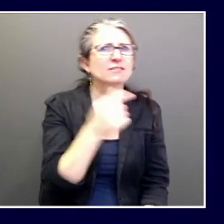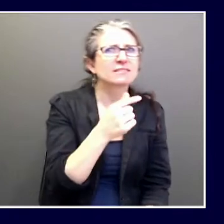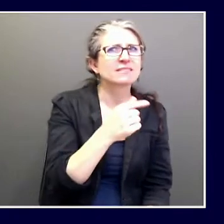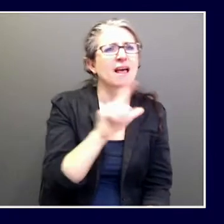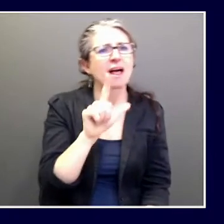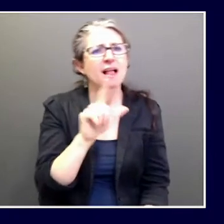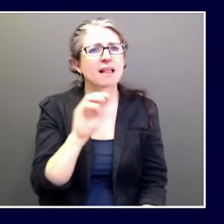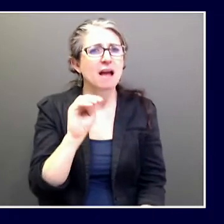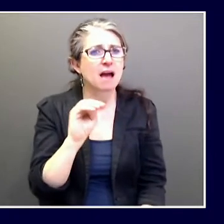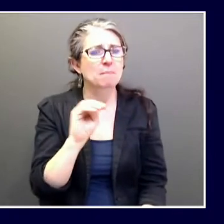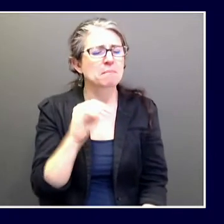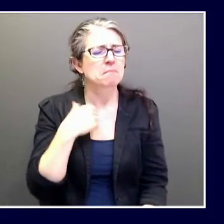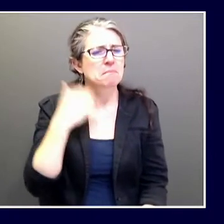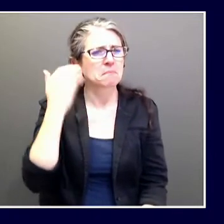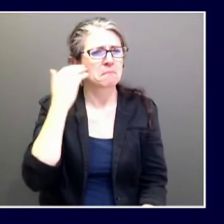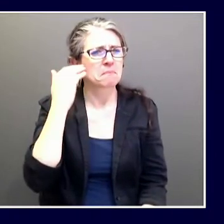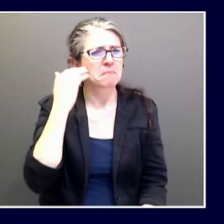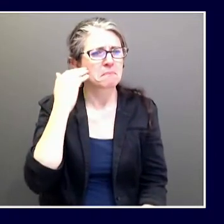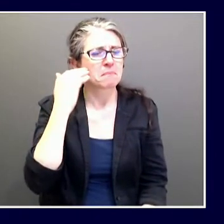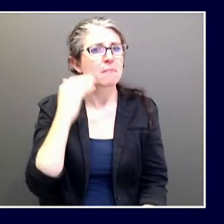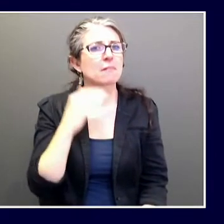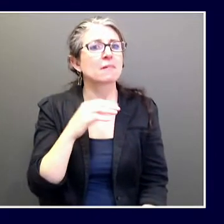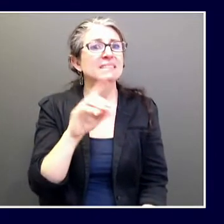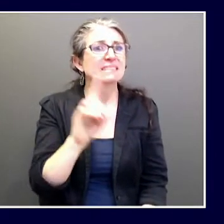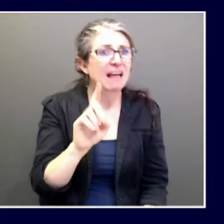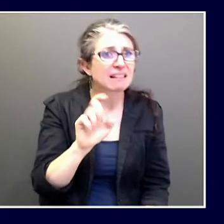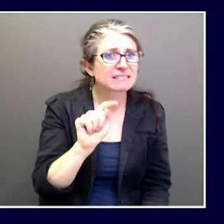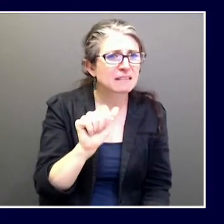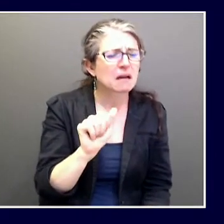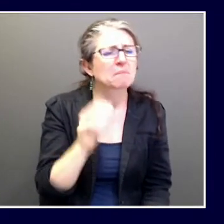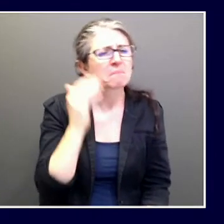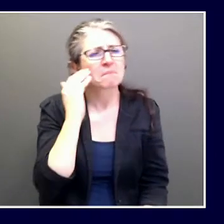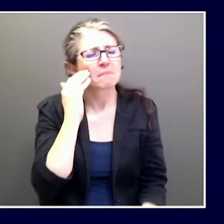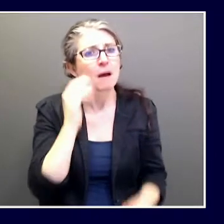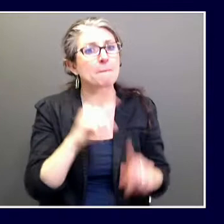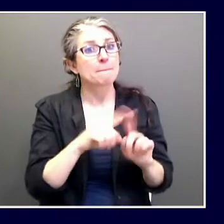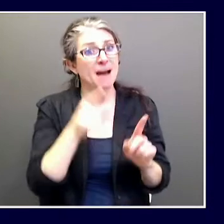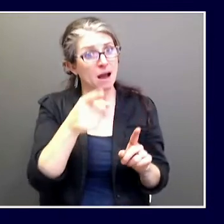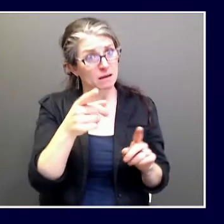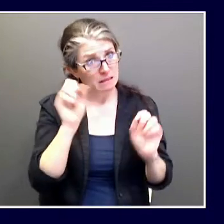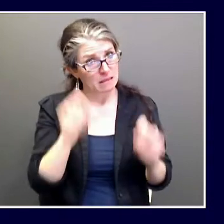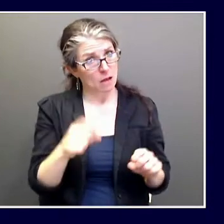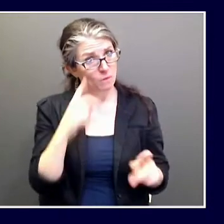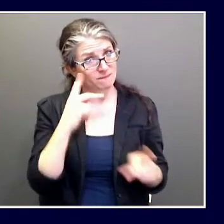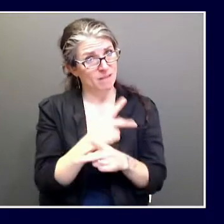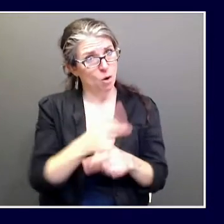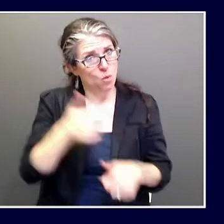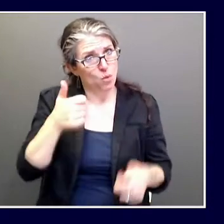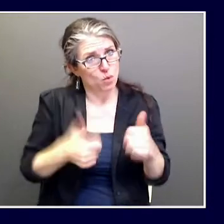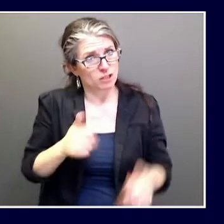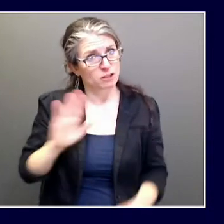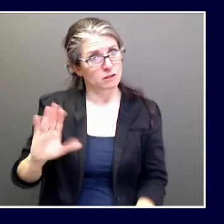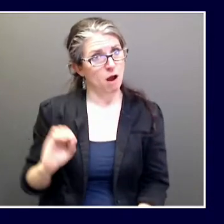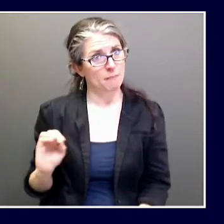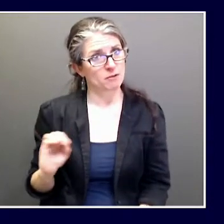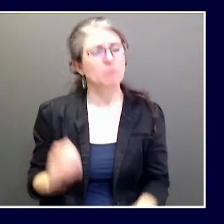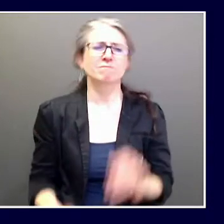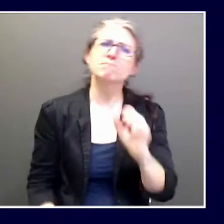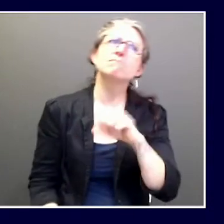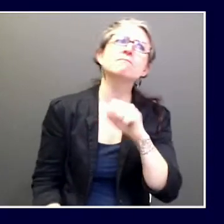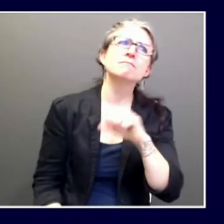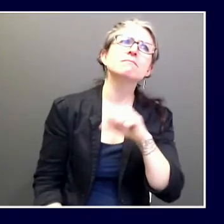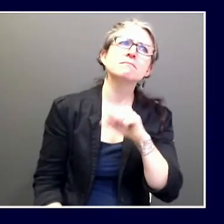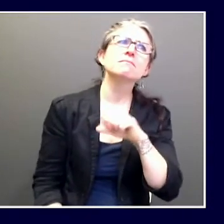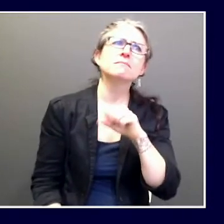is it's not a test, right? And that's, I want to make sure I answer your question completely and fully